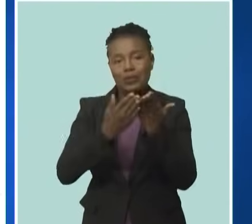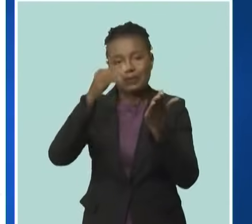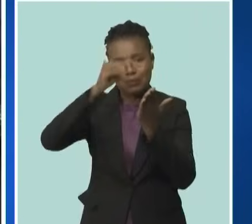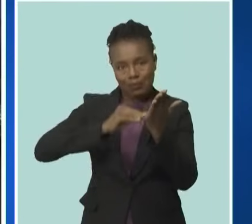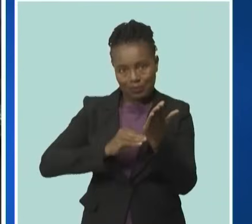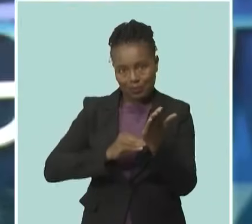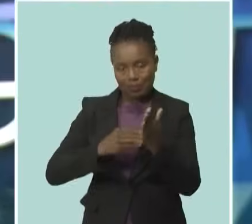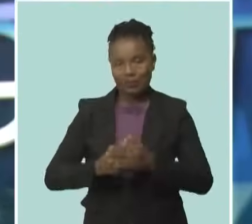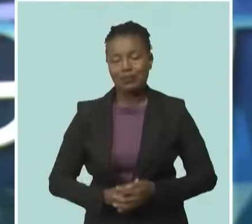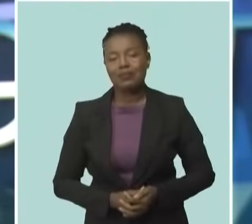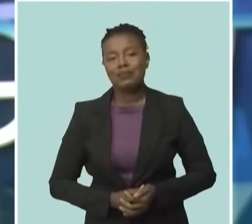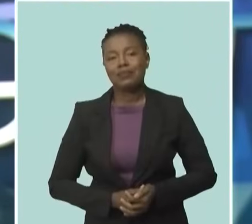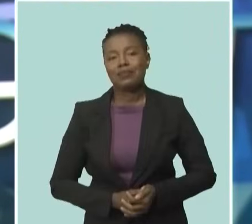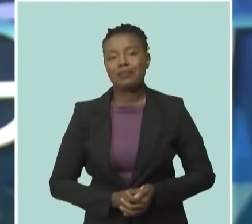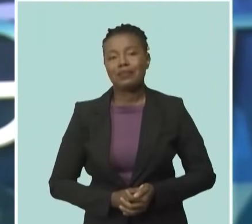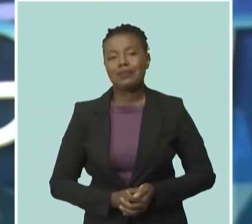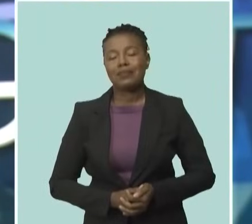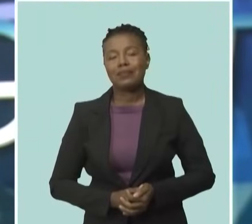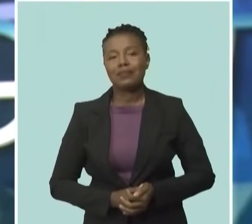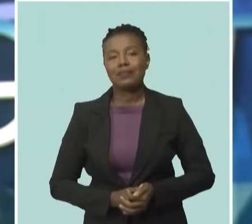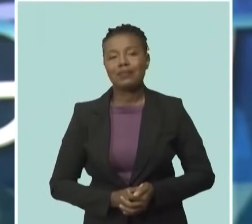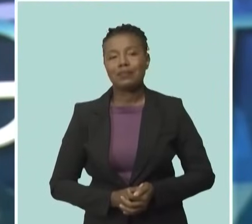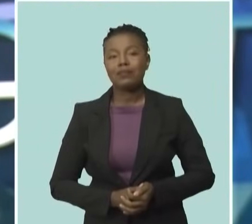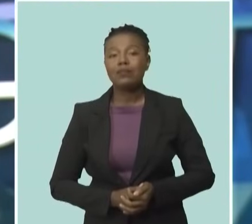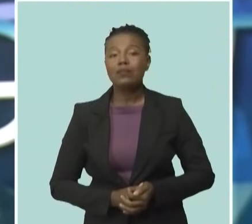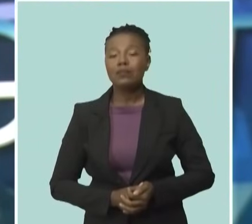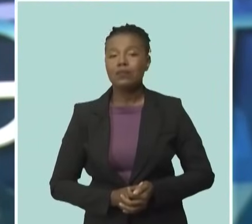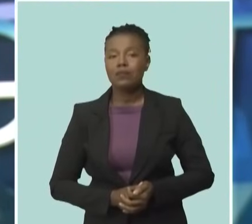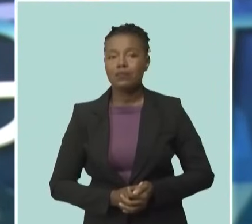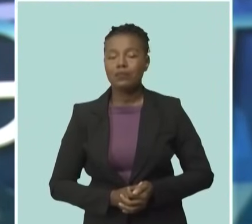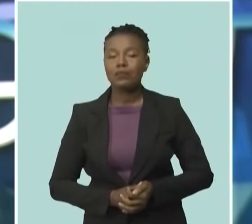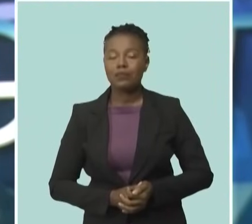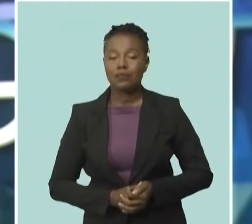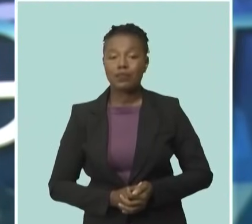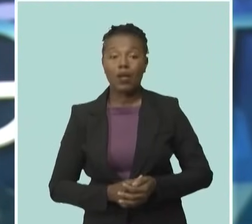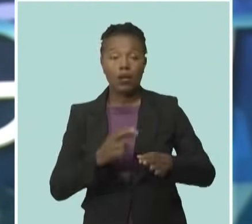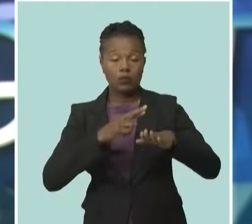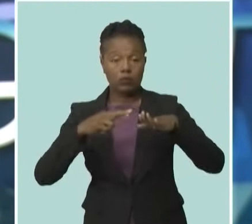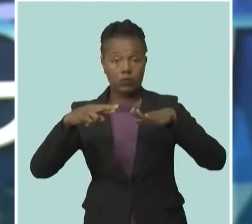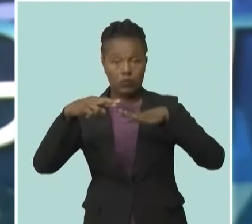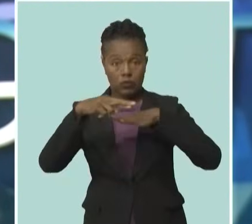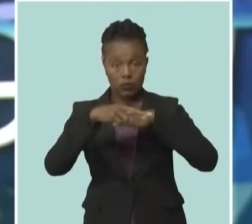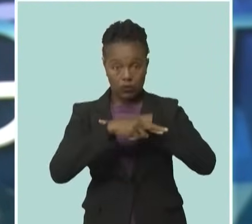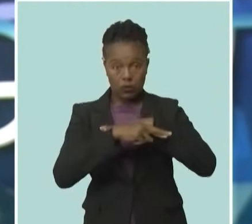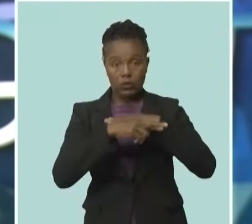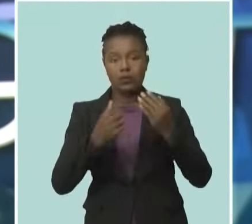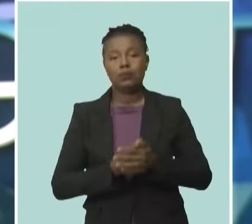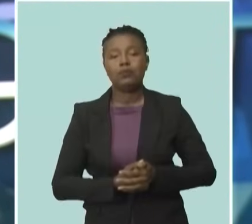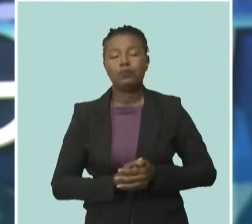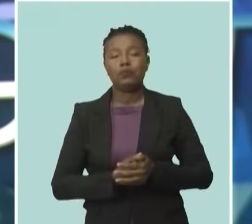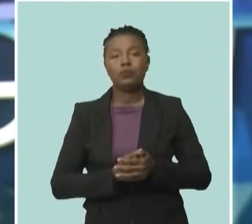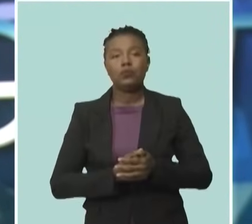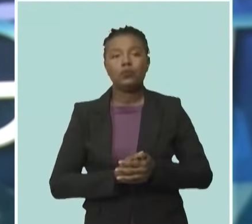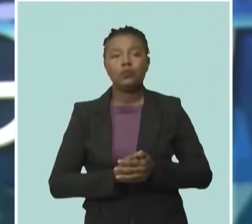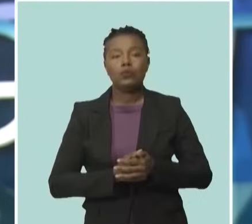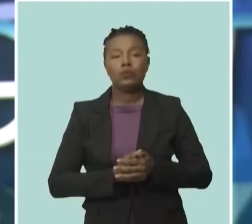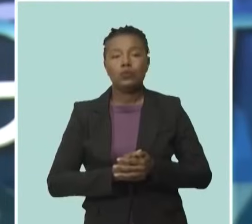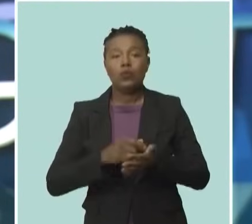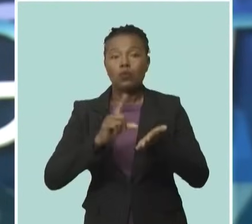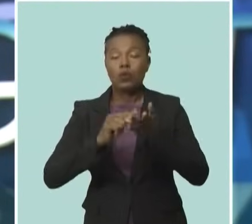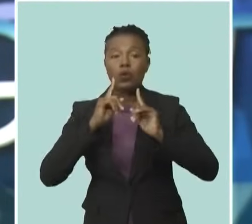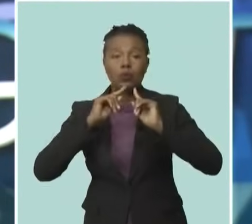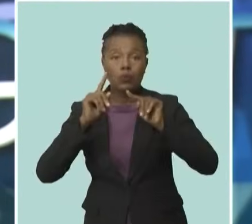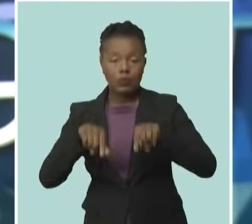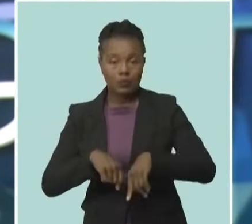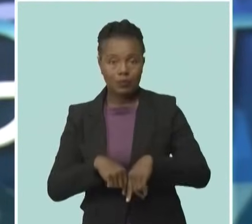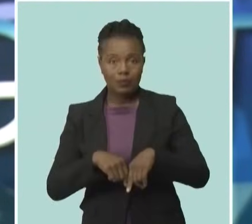emotions. Distinguished public figures from across the region, journalists and other media practitioners joined